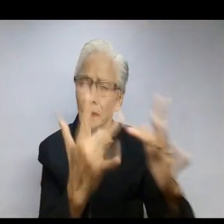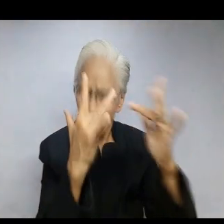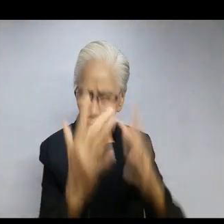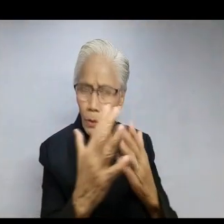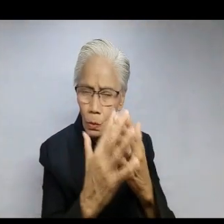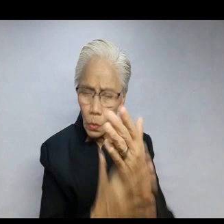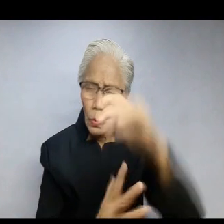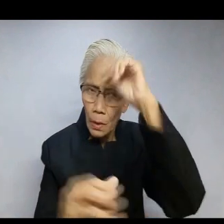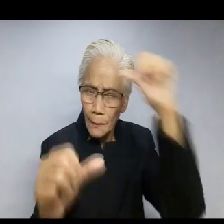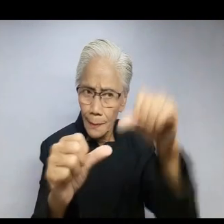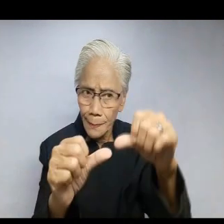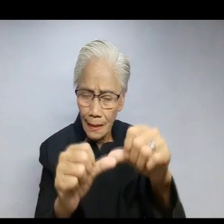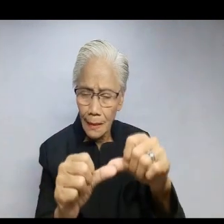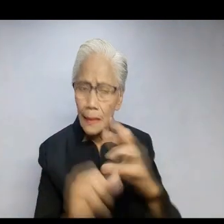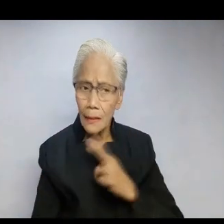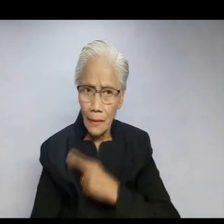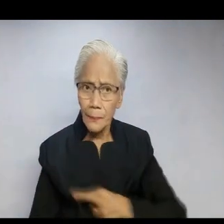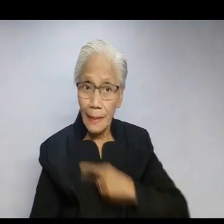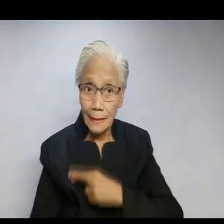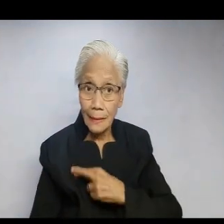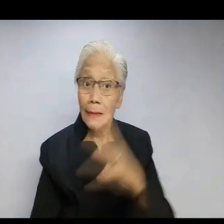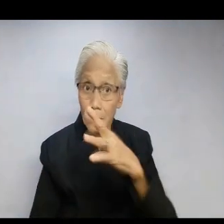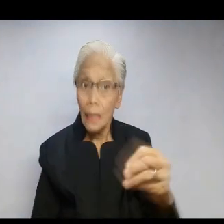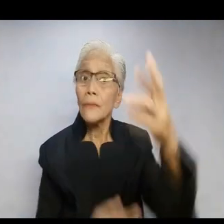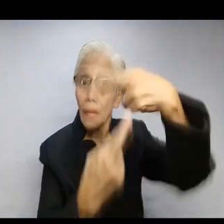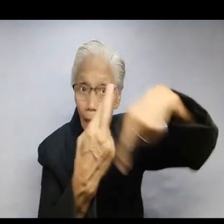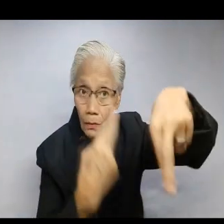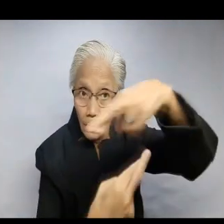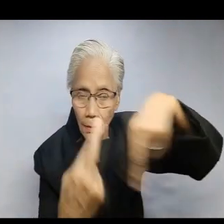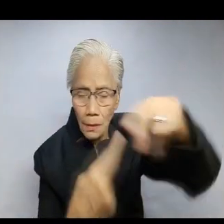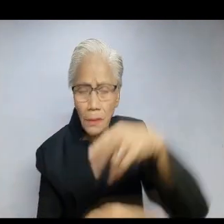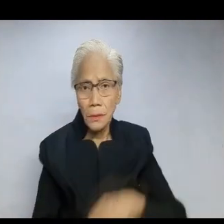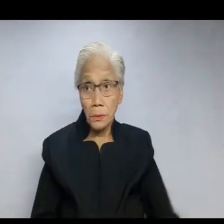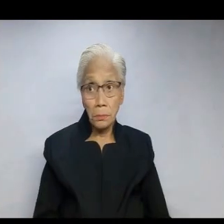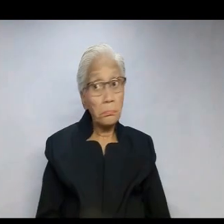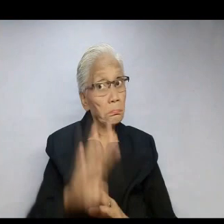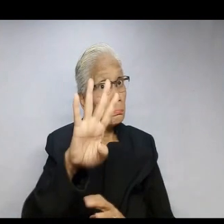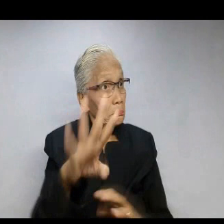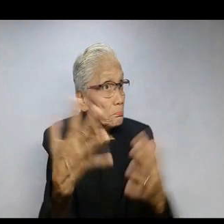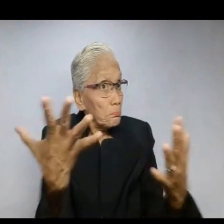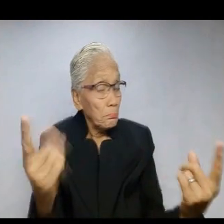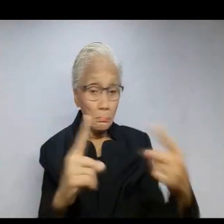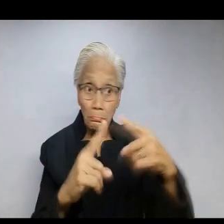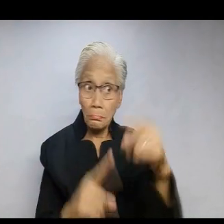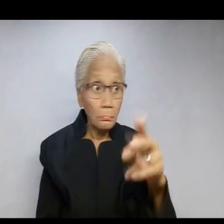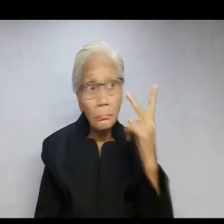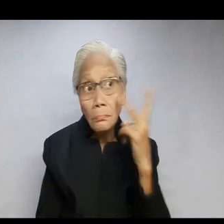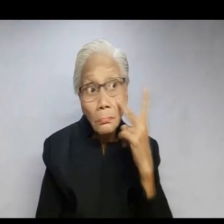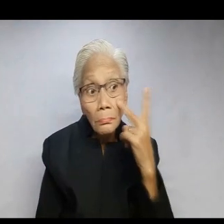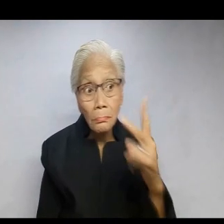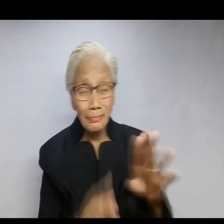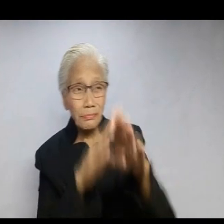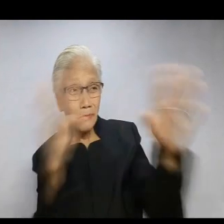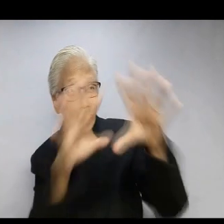mercy through remembering, repentance, and reconciliation. For unless you see